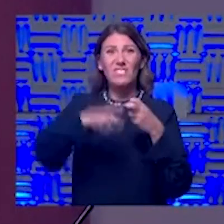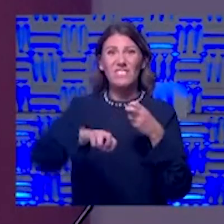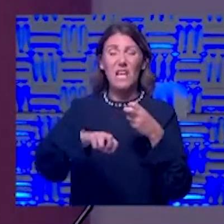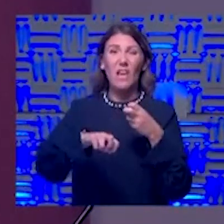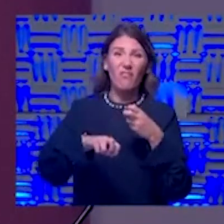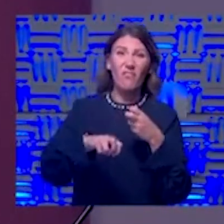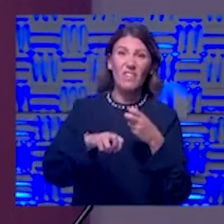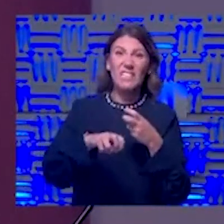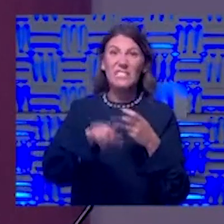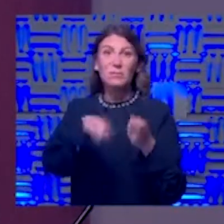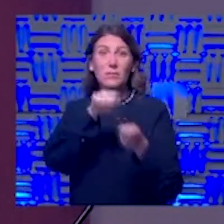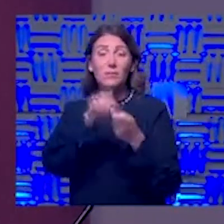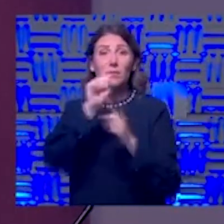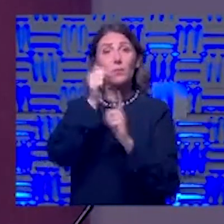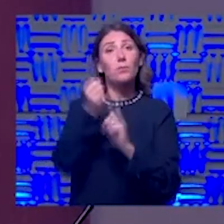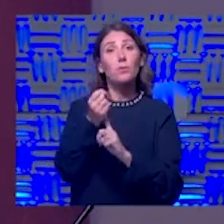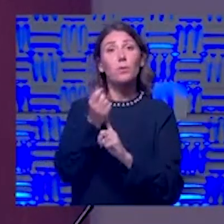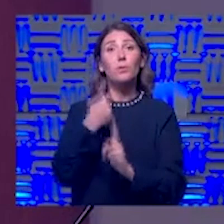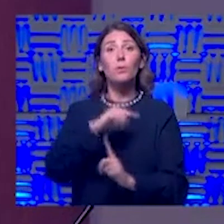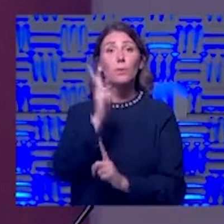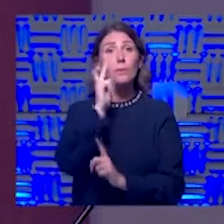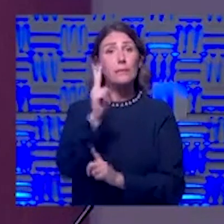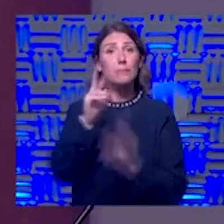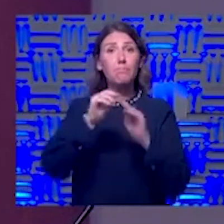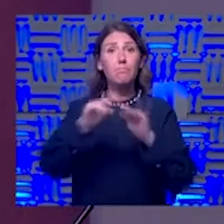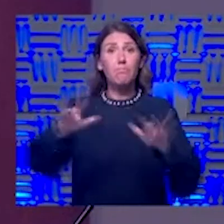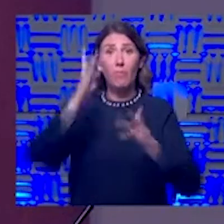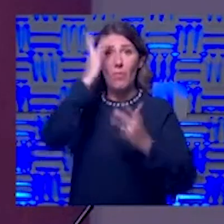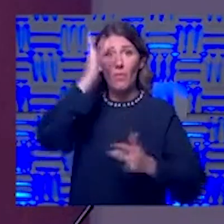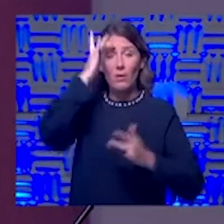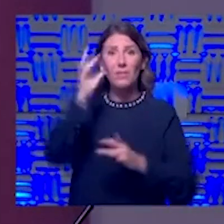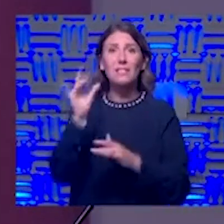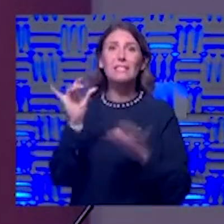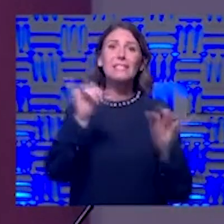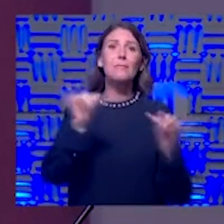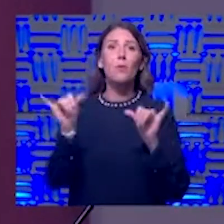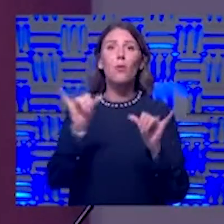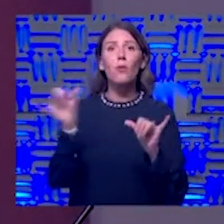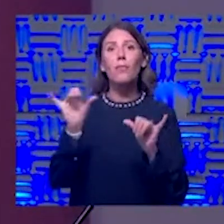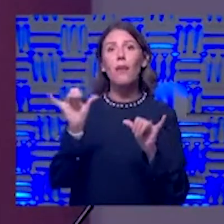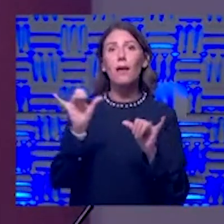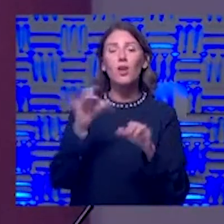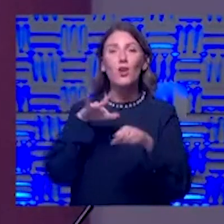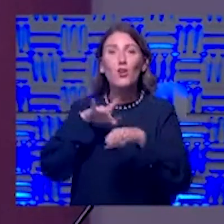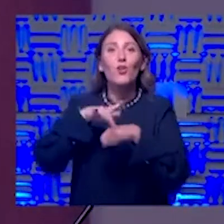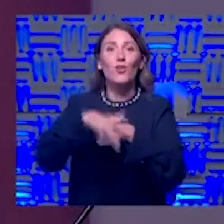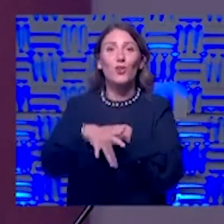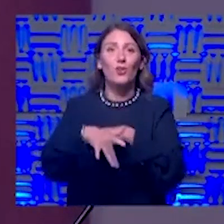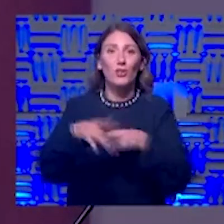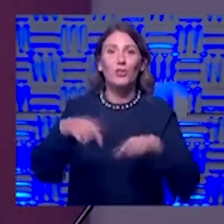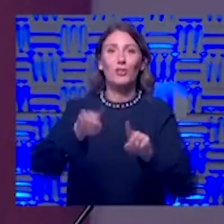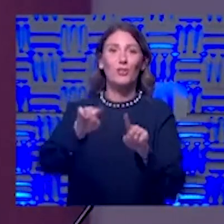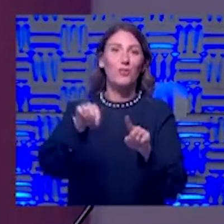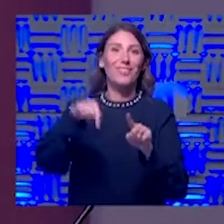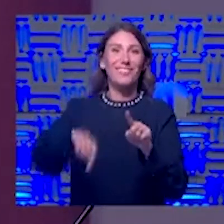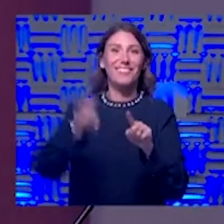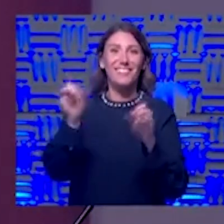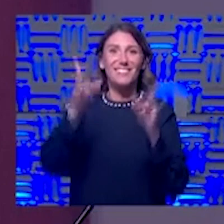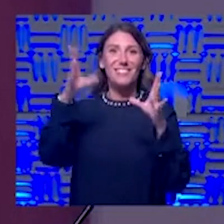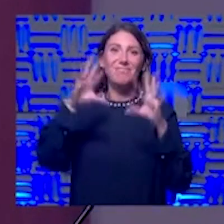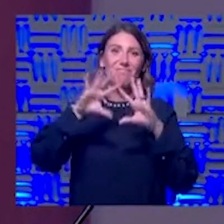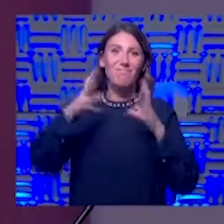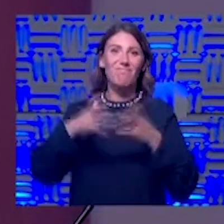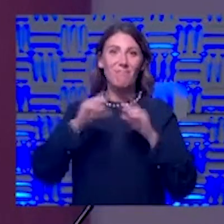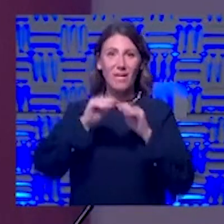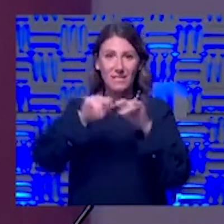circumstances, that we would see the spread of the virus pretty similarly to maybe what we saw early on in the pandemic, and